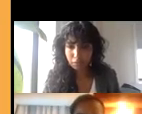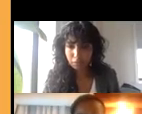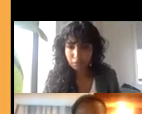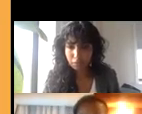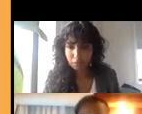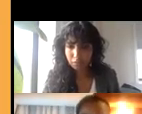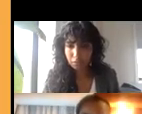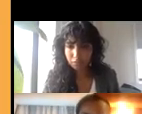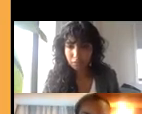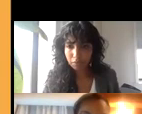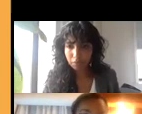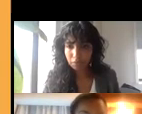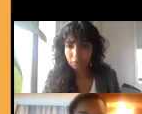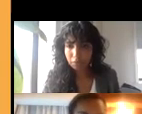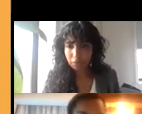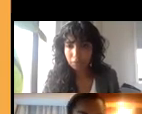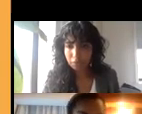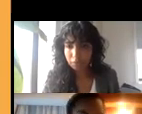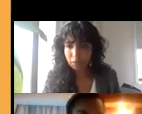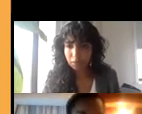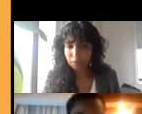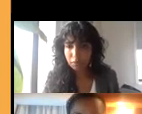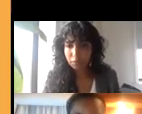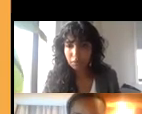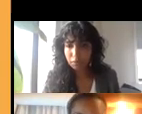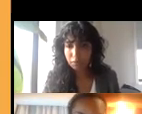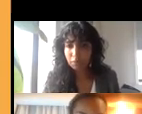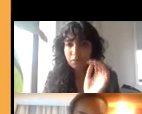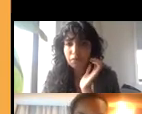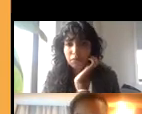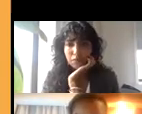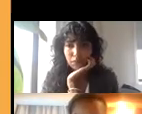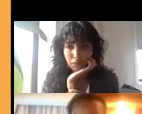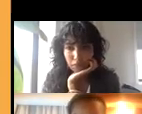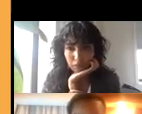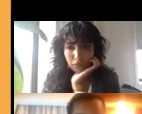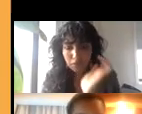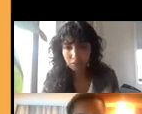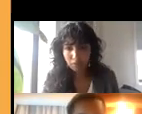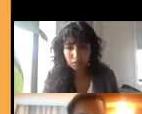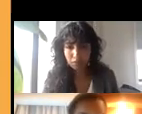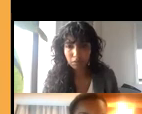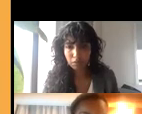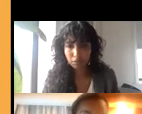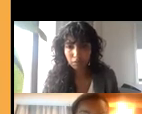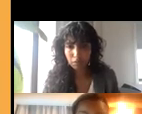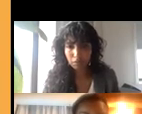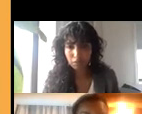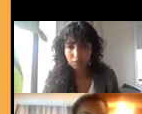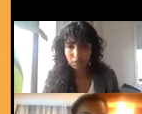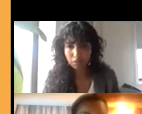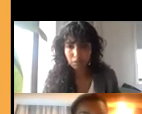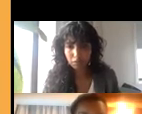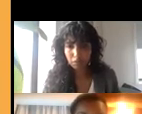do that, we want to talk about some terminology that we're going to be using, because in this space, we seek to root out